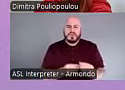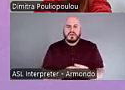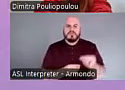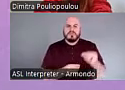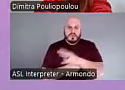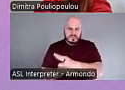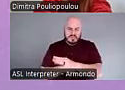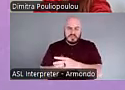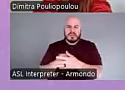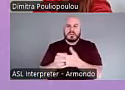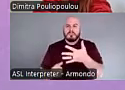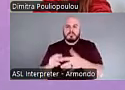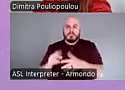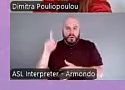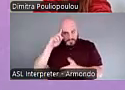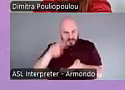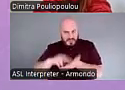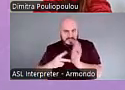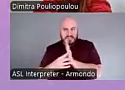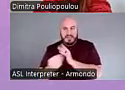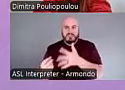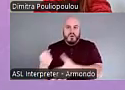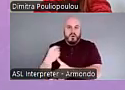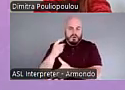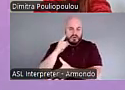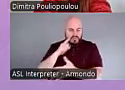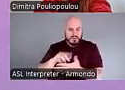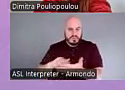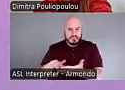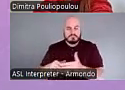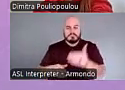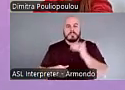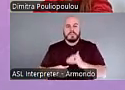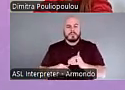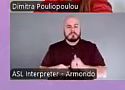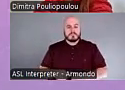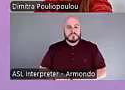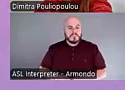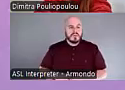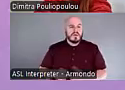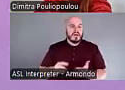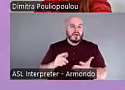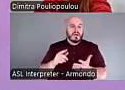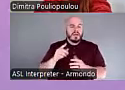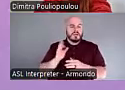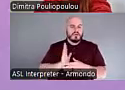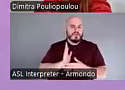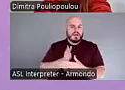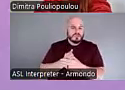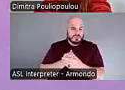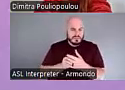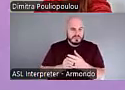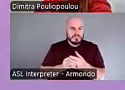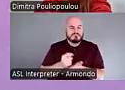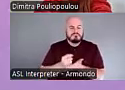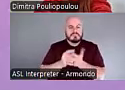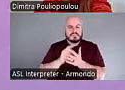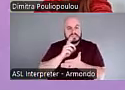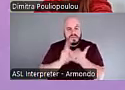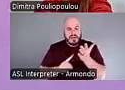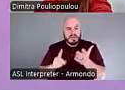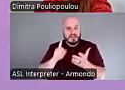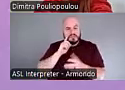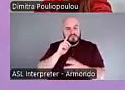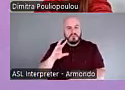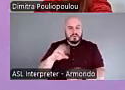priorities of the study, to intervention design, where we're looking at patient involvement in shaping the content,